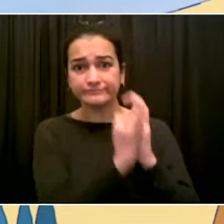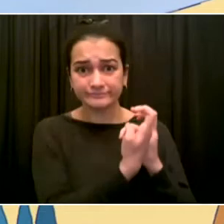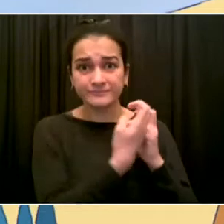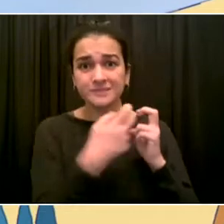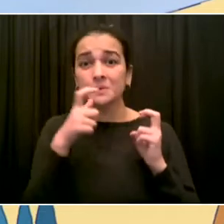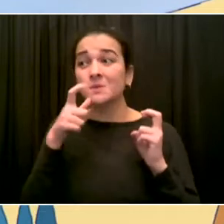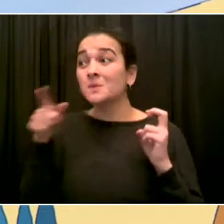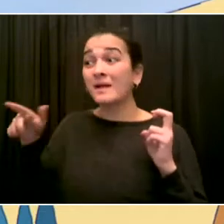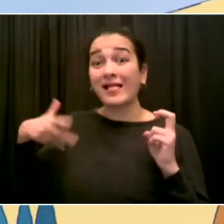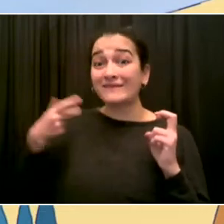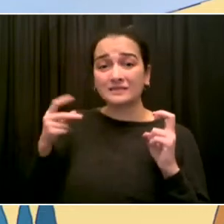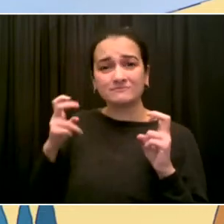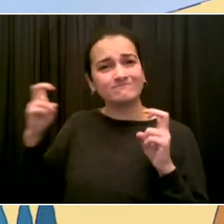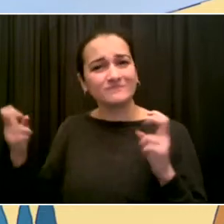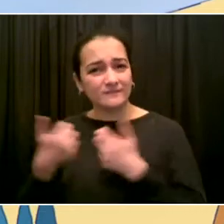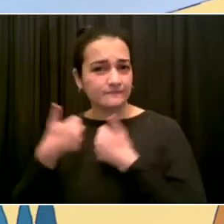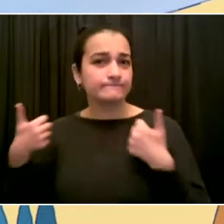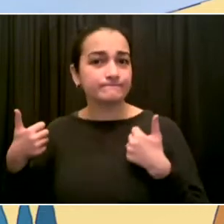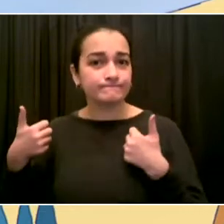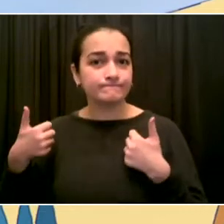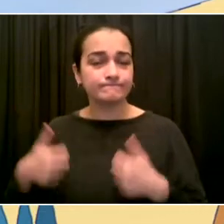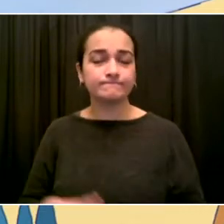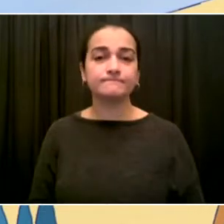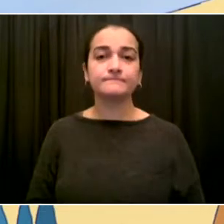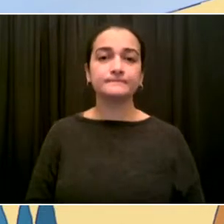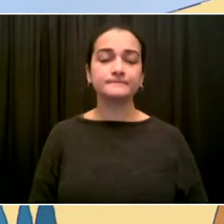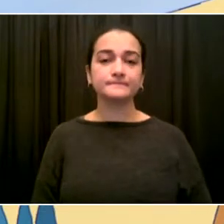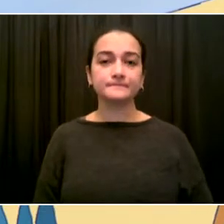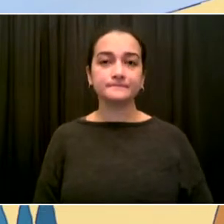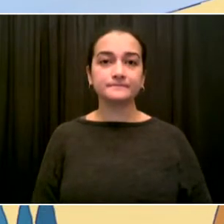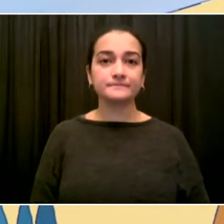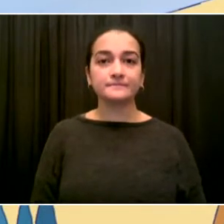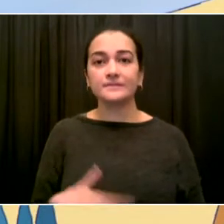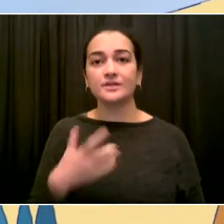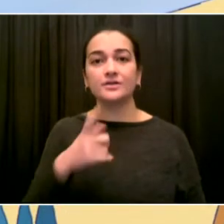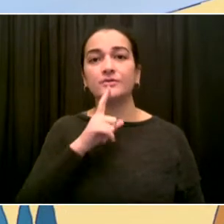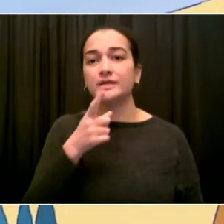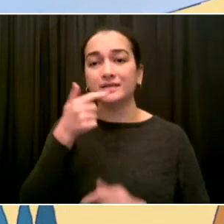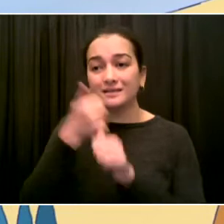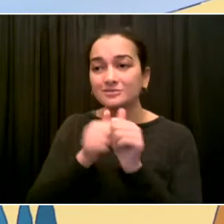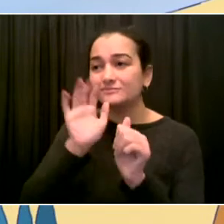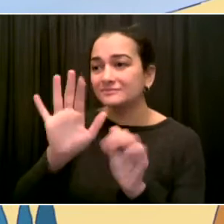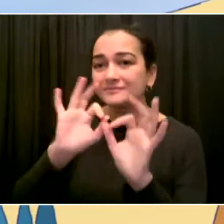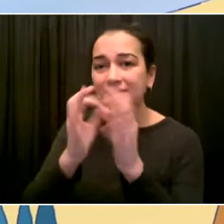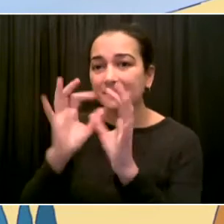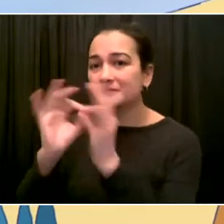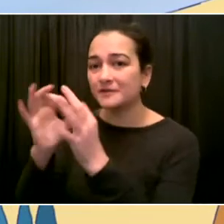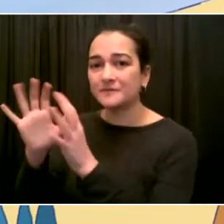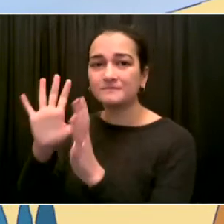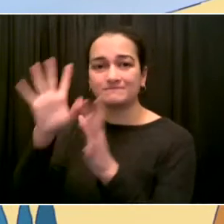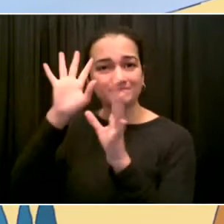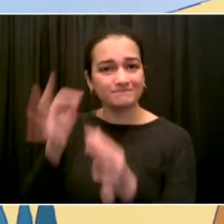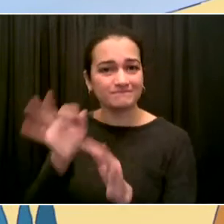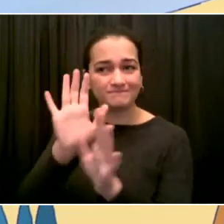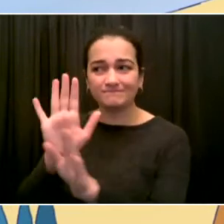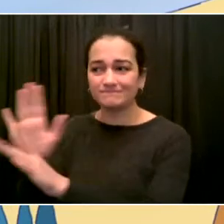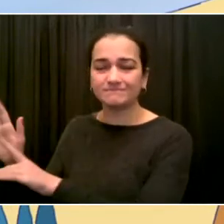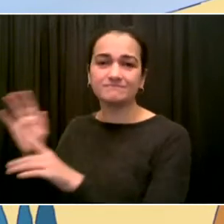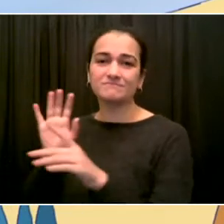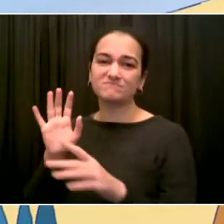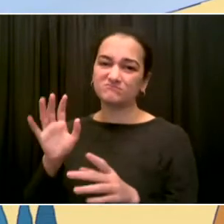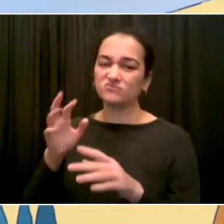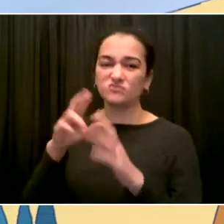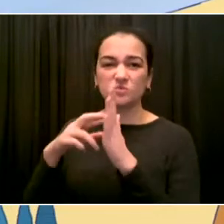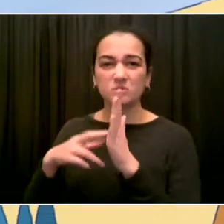vaccination, set that rule for your home, not in a negative way, but in a positive way, encouraging others to get vaccinated for the good of